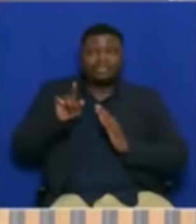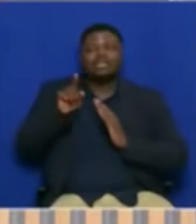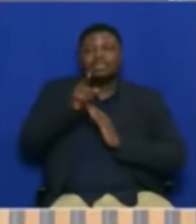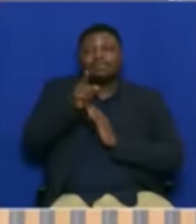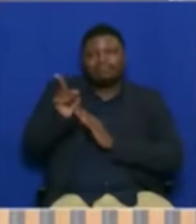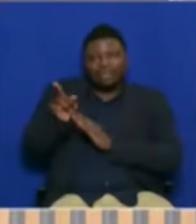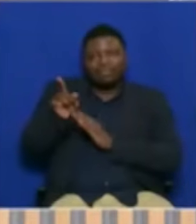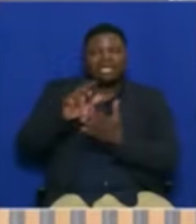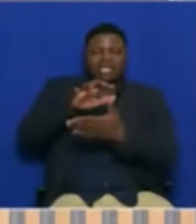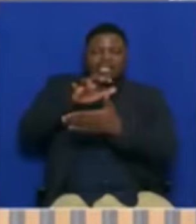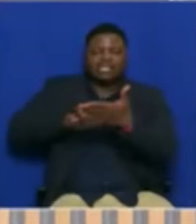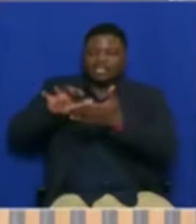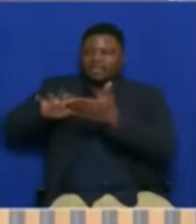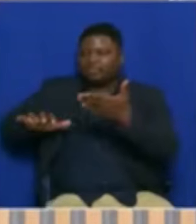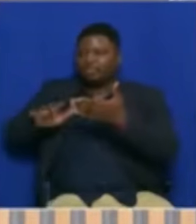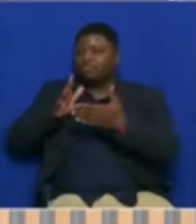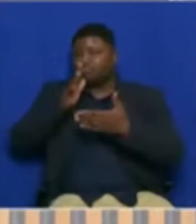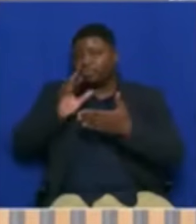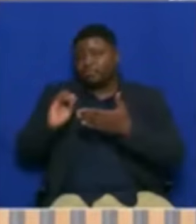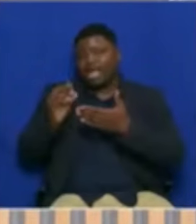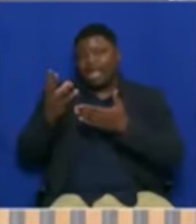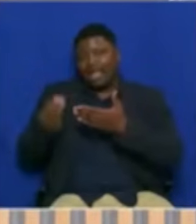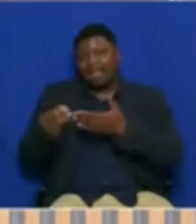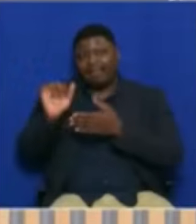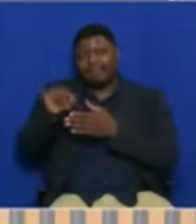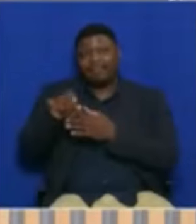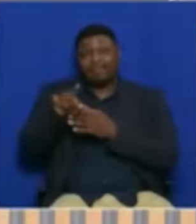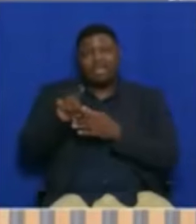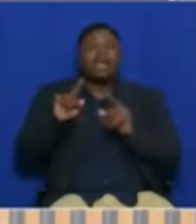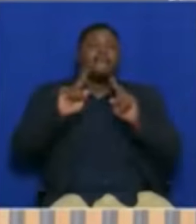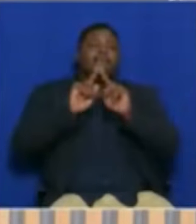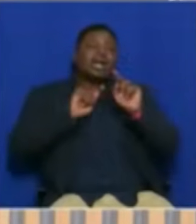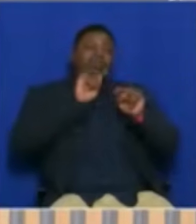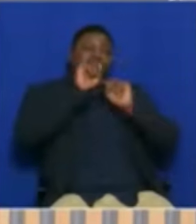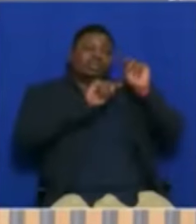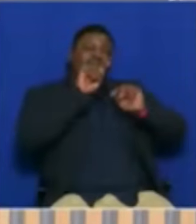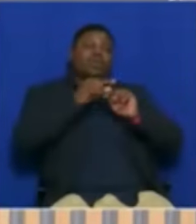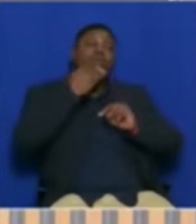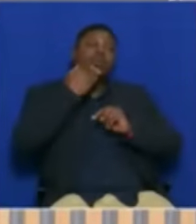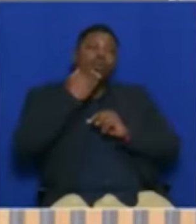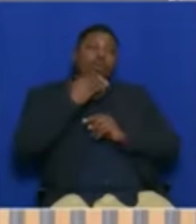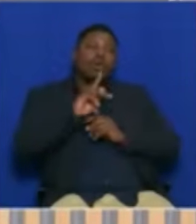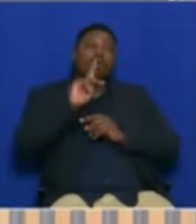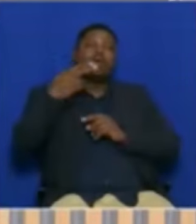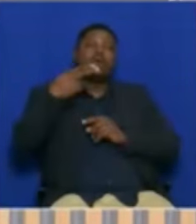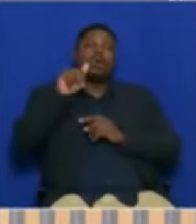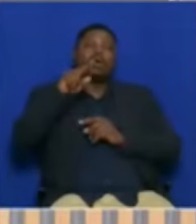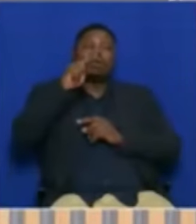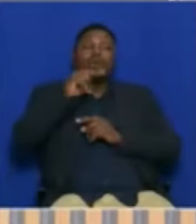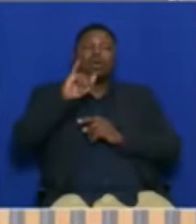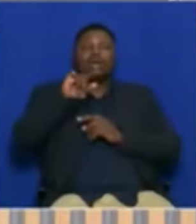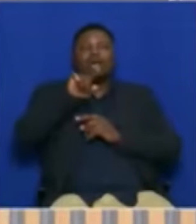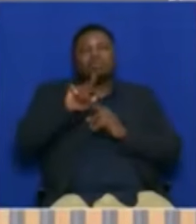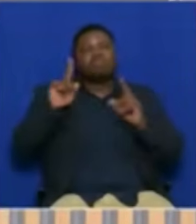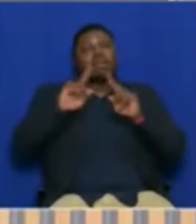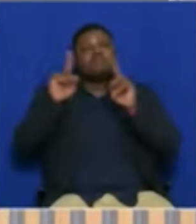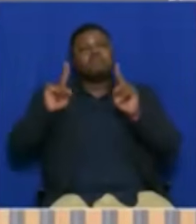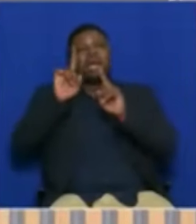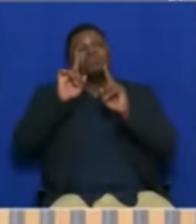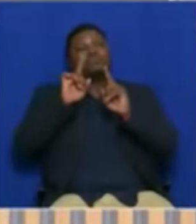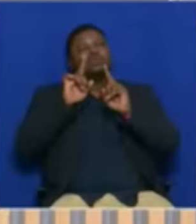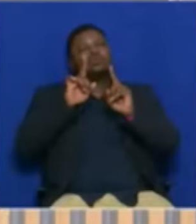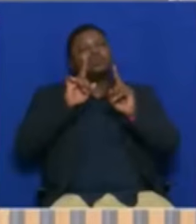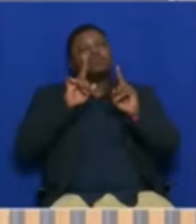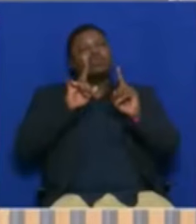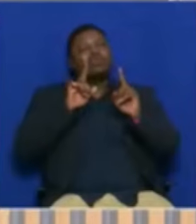had about your criticism of Major General Khan not being a part of the panel, you confirm that this is the statement of